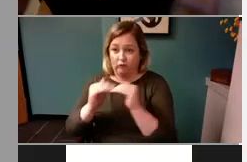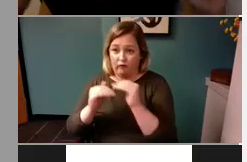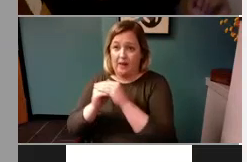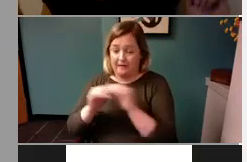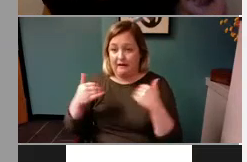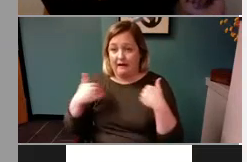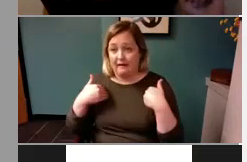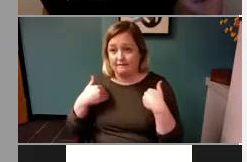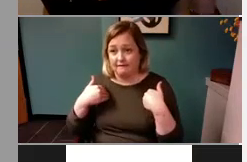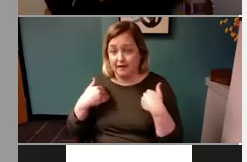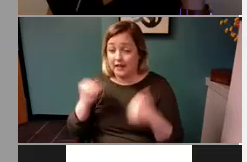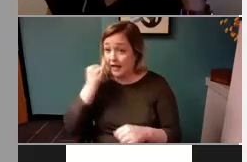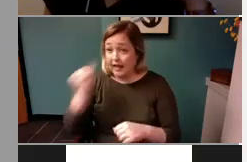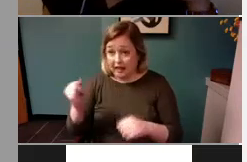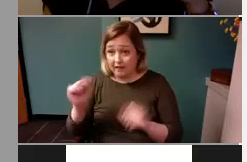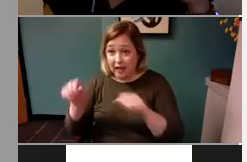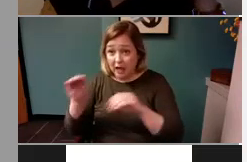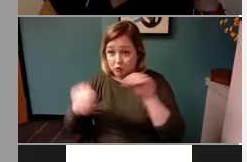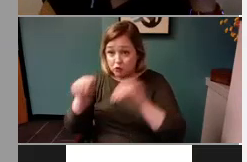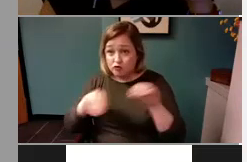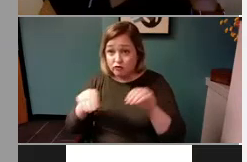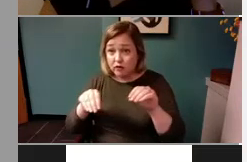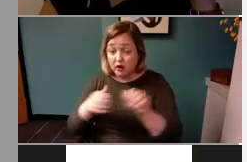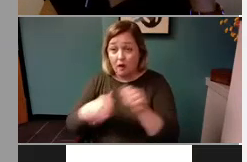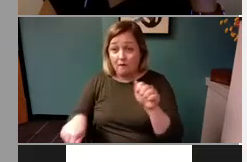say that this is a non-planar graph.